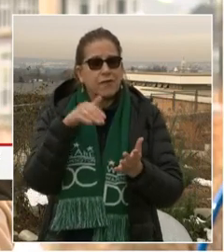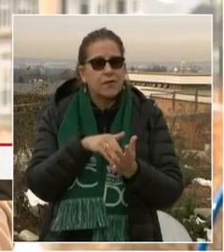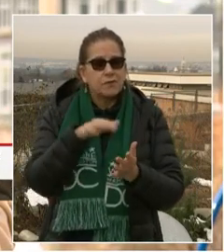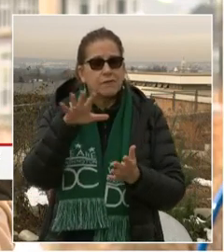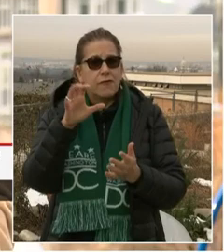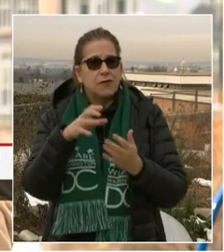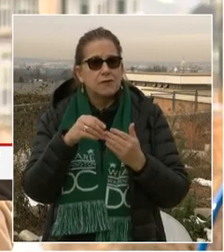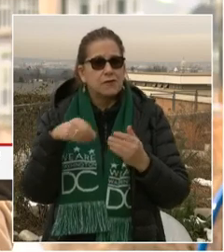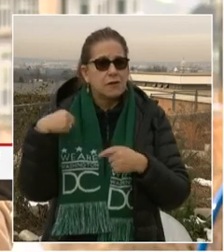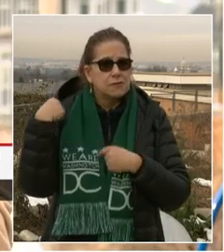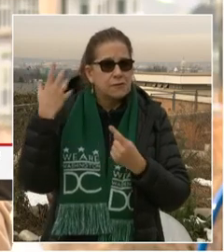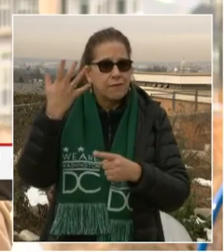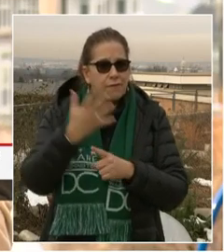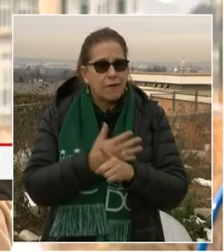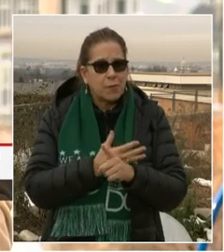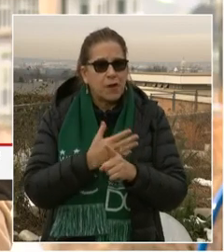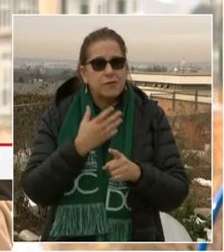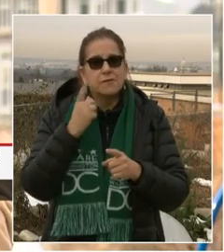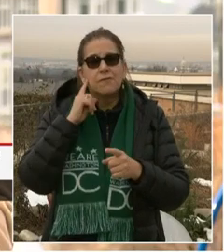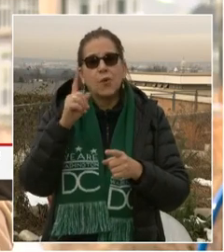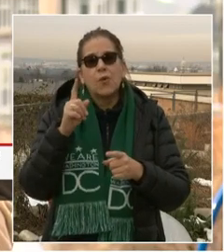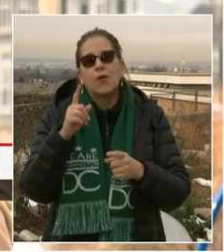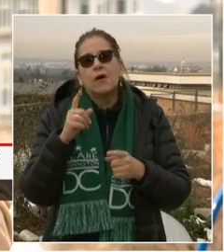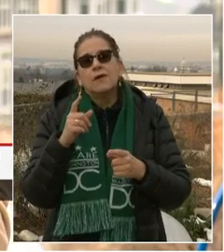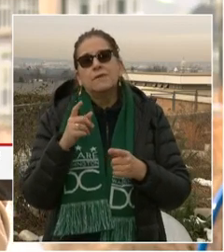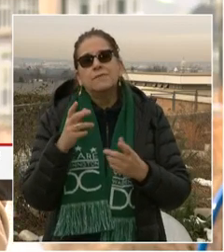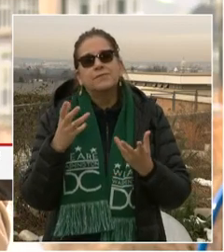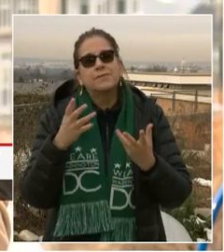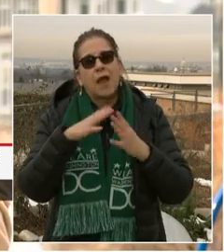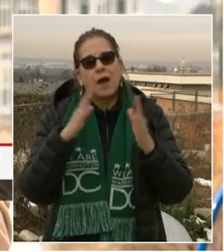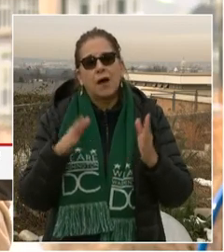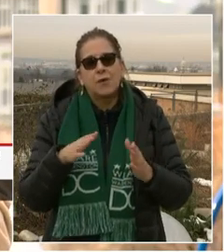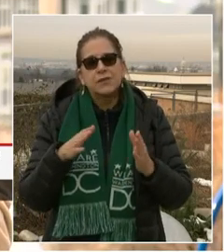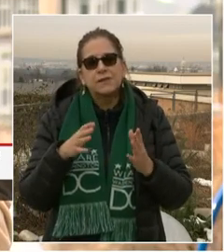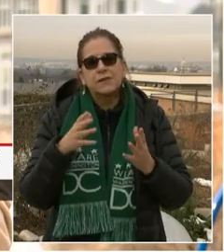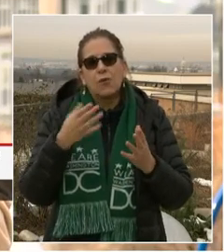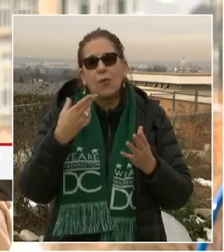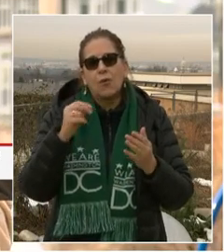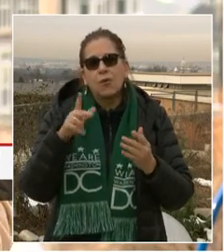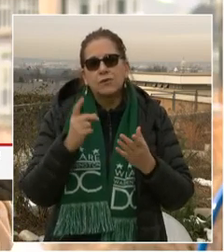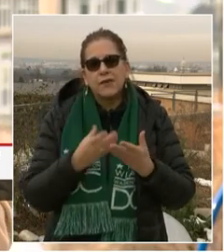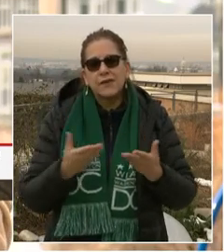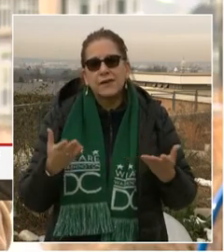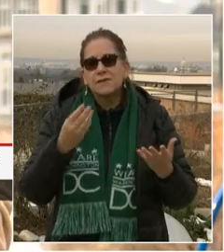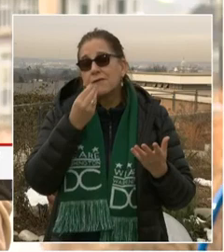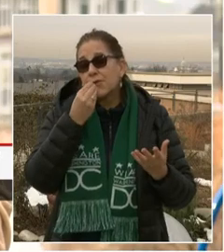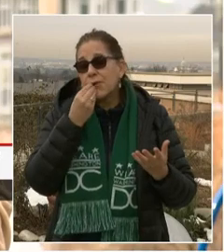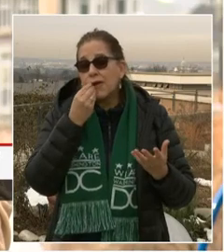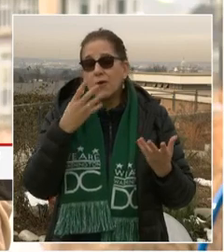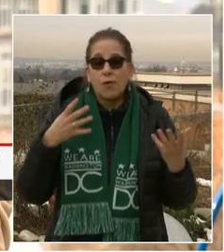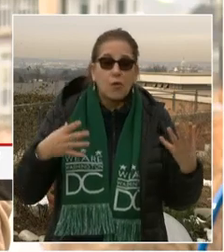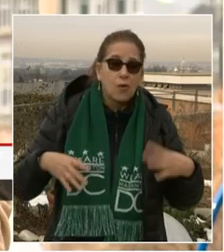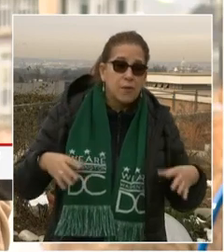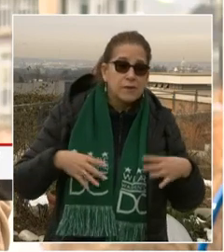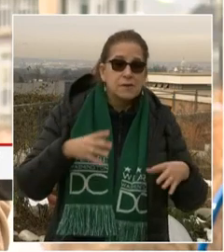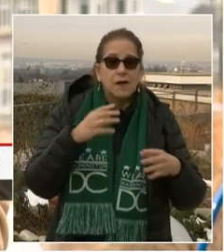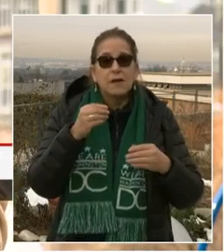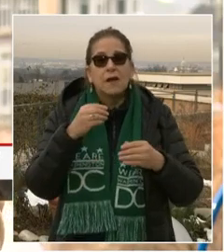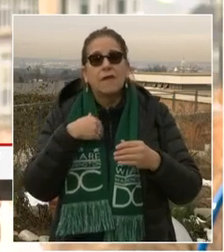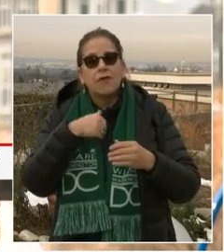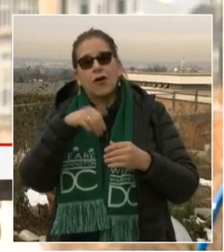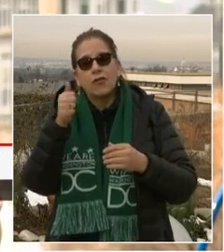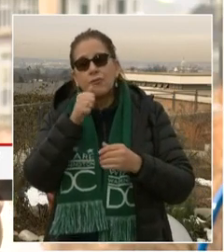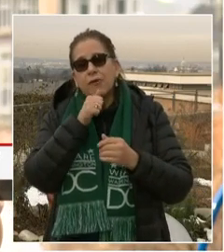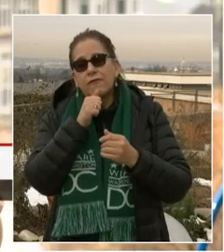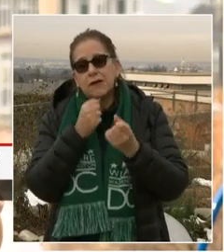and assistance navigating public and private support programs. At Martha's Table, we believe cash assistance